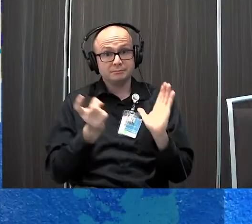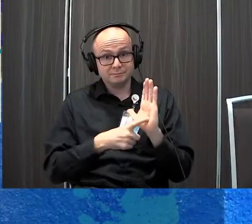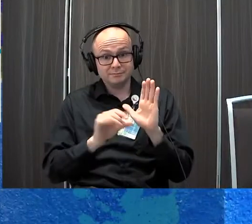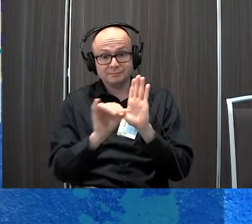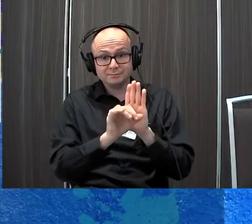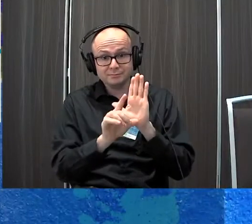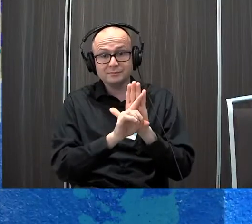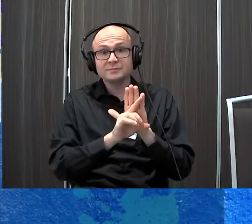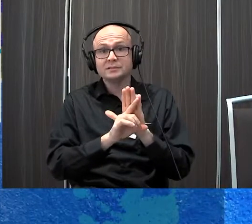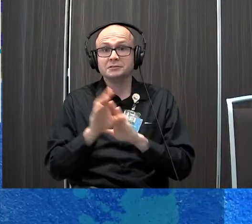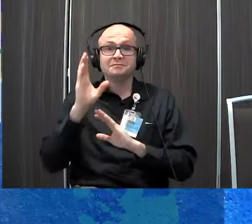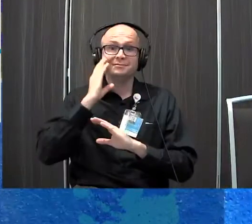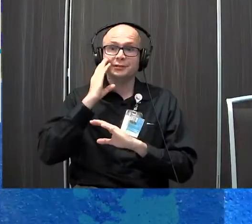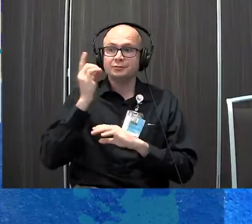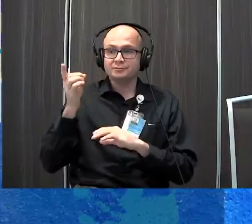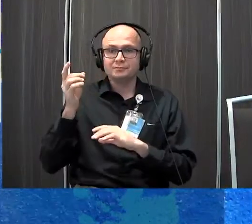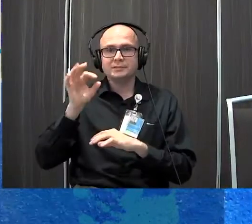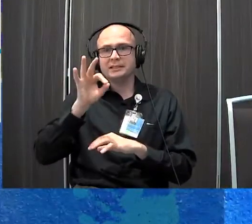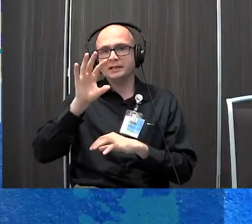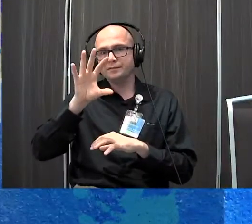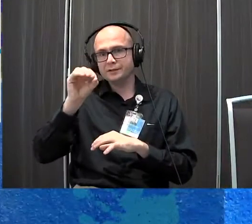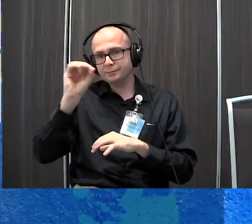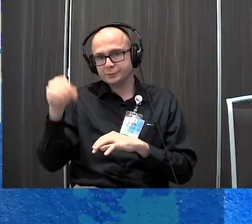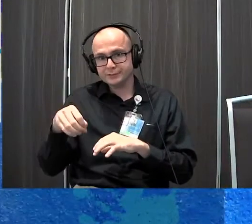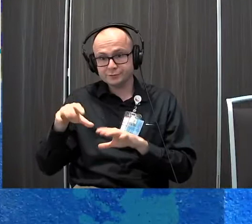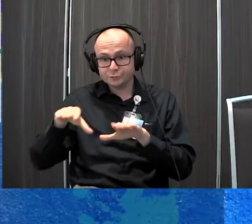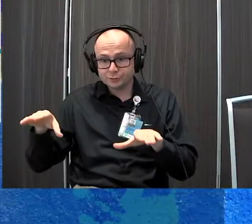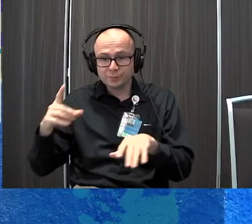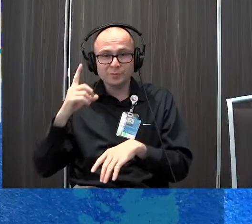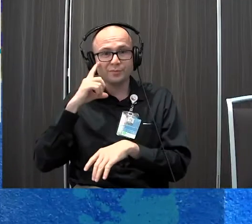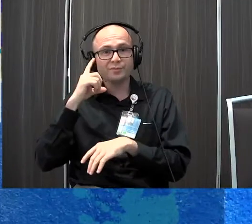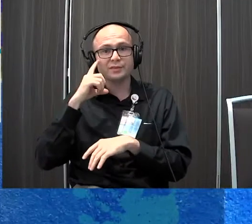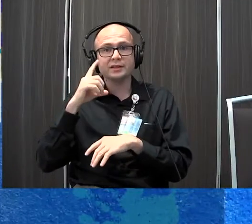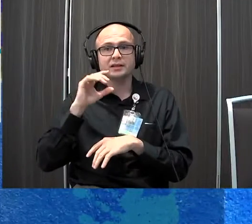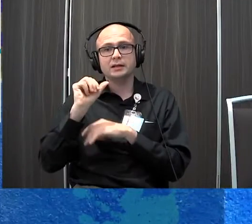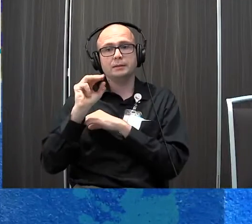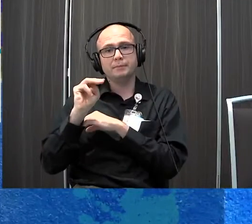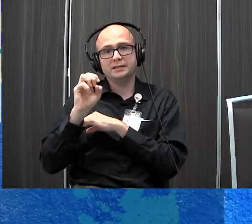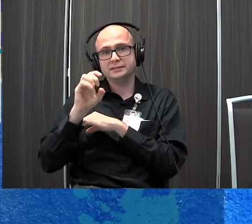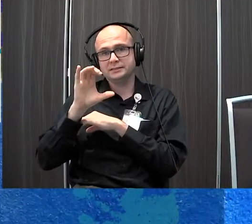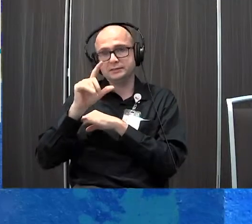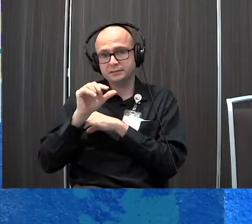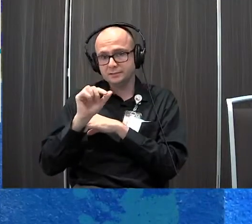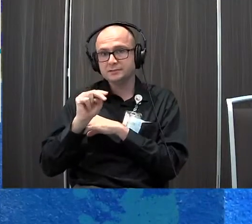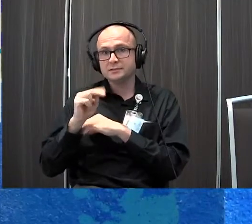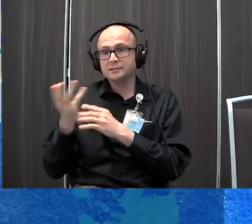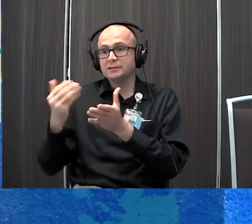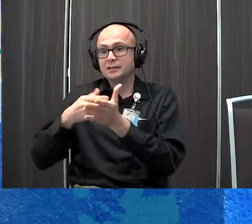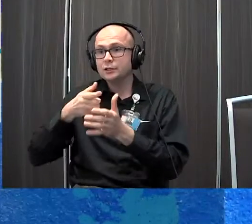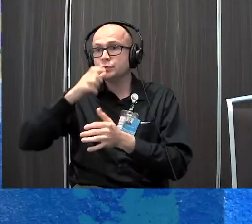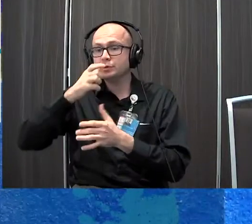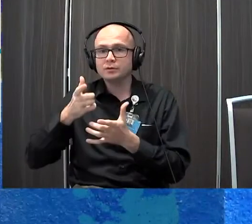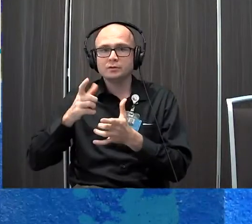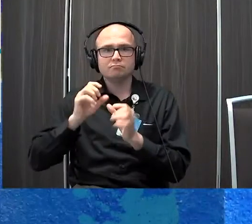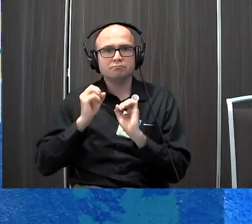those patients, we know that 95% of children who think that they are allergic to amoxicillin, when you give them amoxicillin again, they don't have